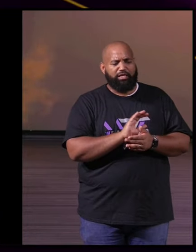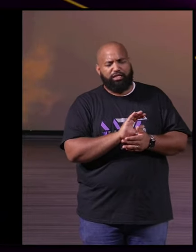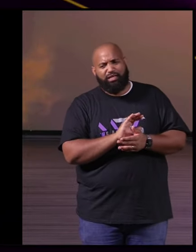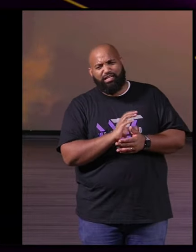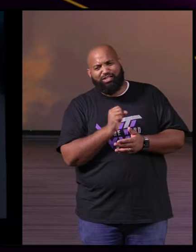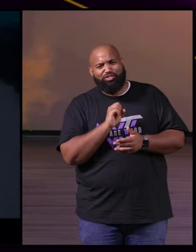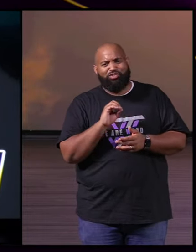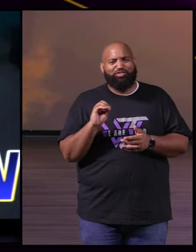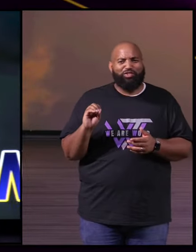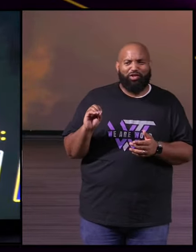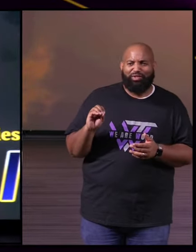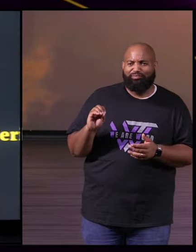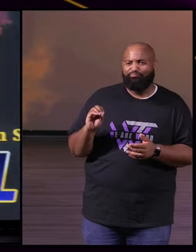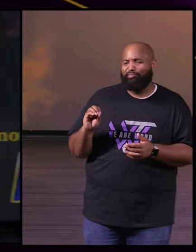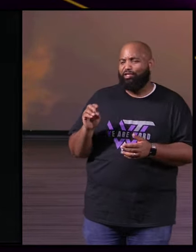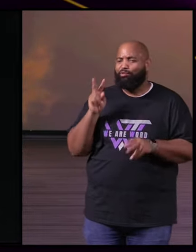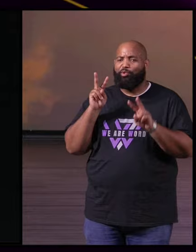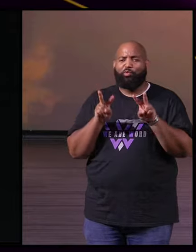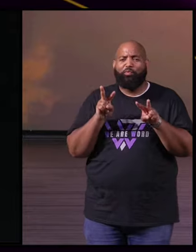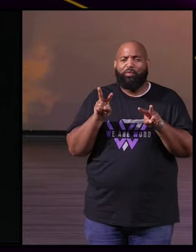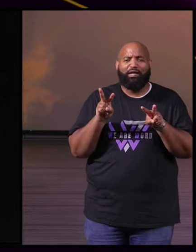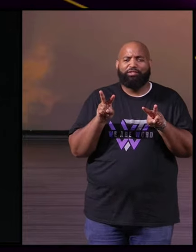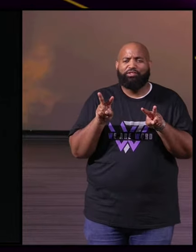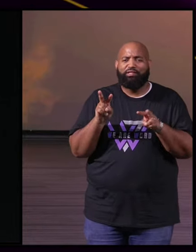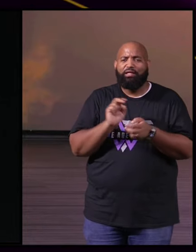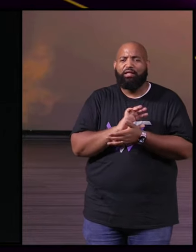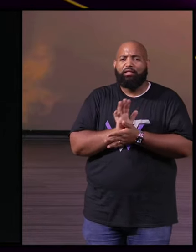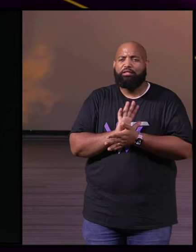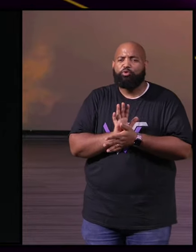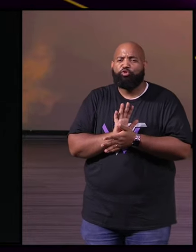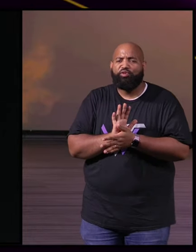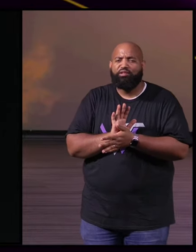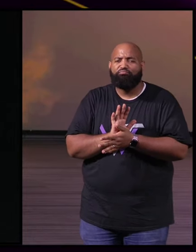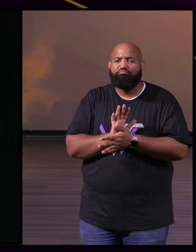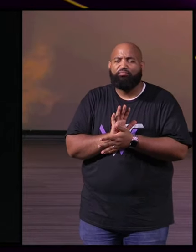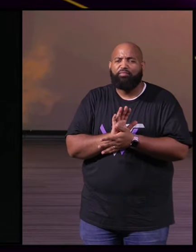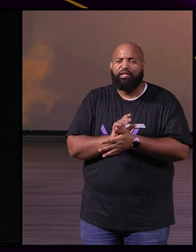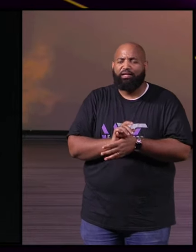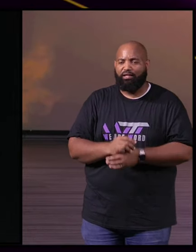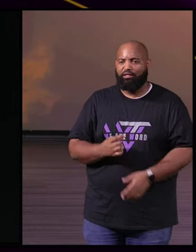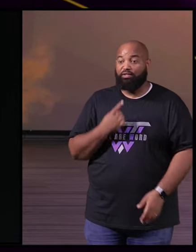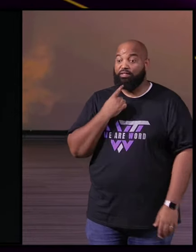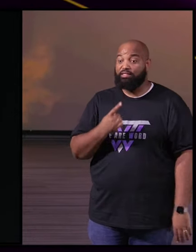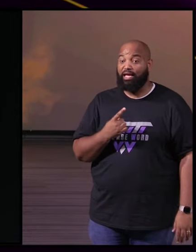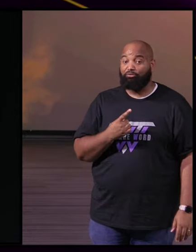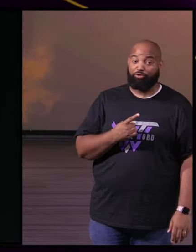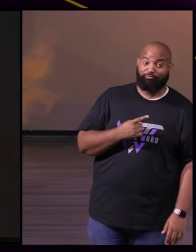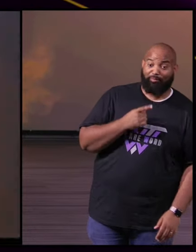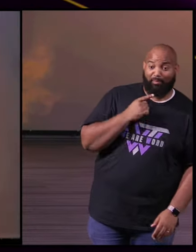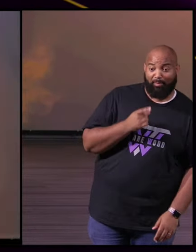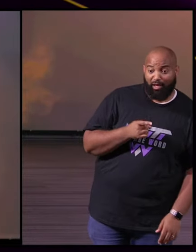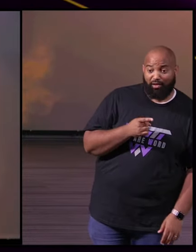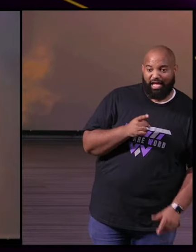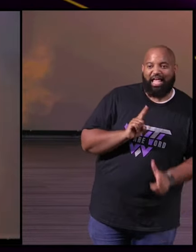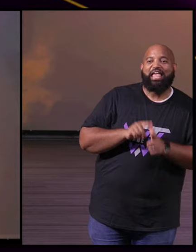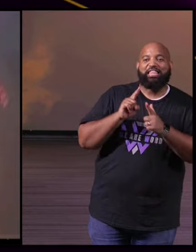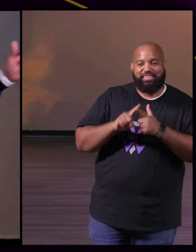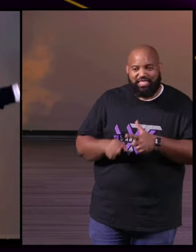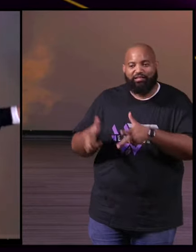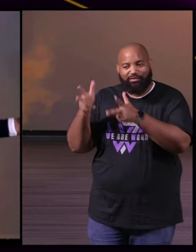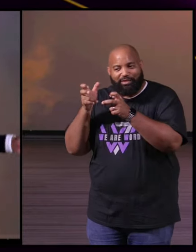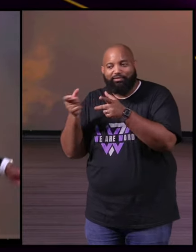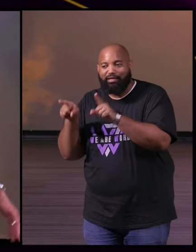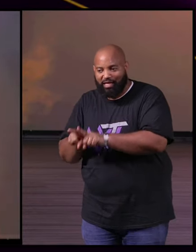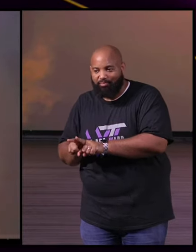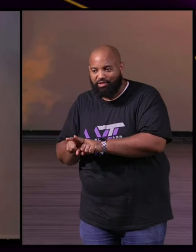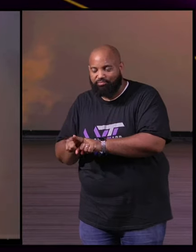And so, you know, you'll be watching a show and, you know, and they'll say whatever they say, you know, go do it